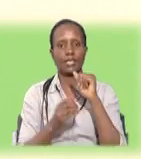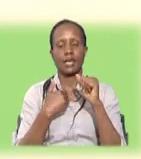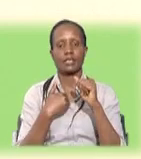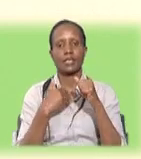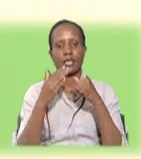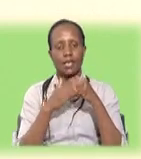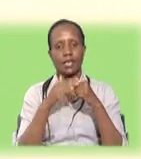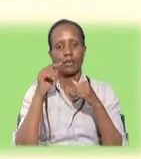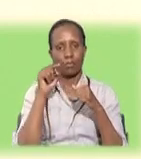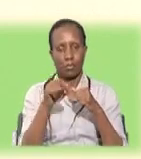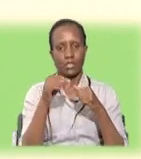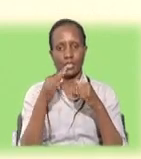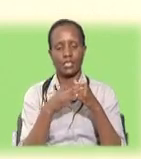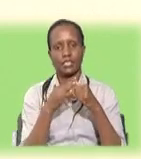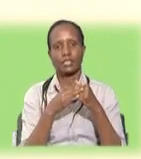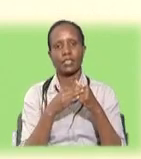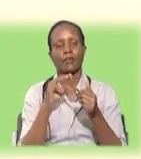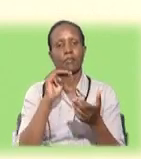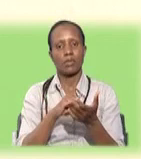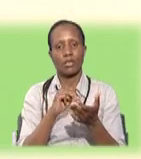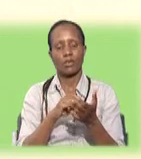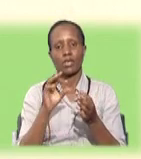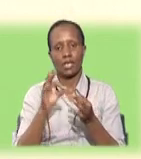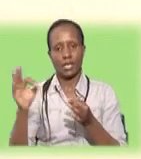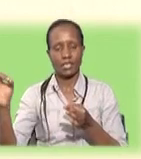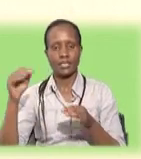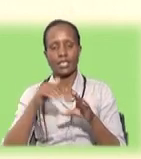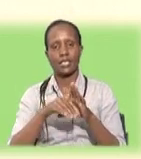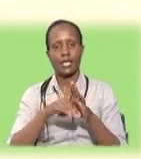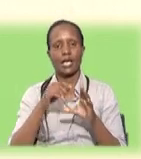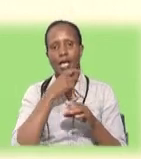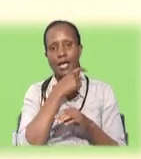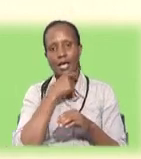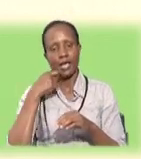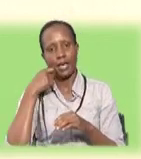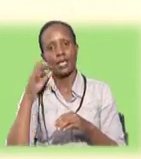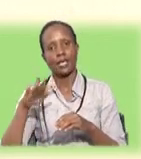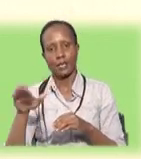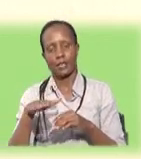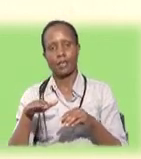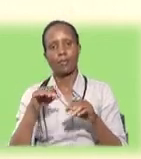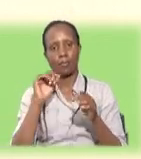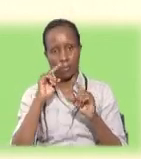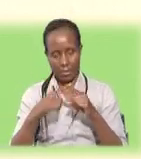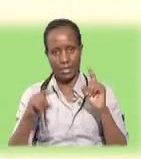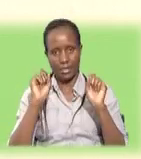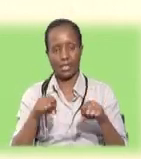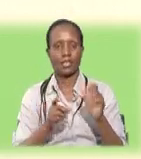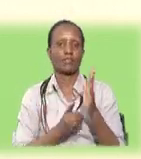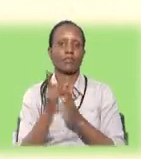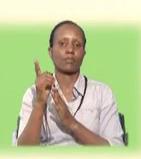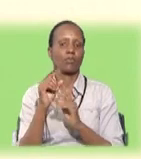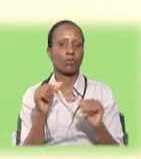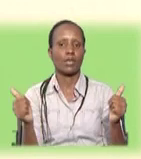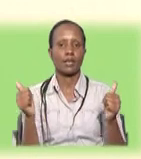about 9.8 million acres, million hectares of land in the ASAL that can be developed in irrigation. And this